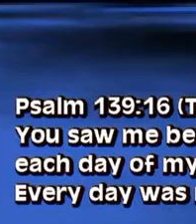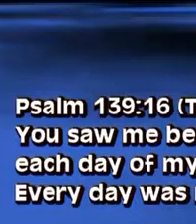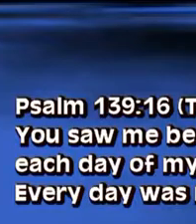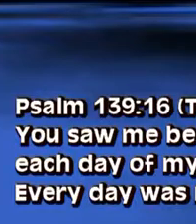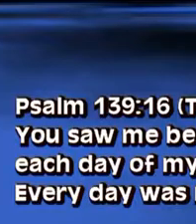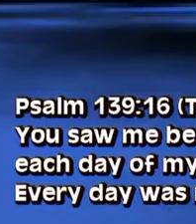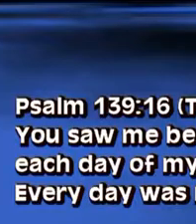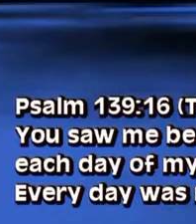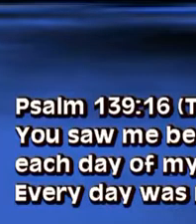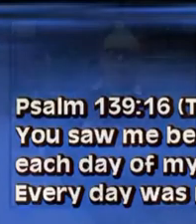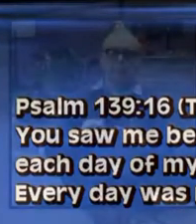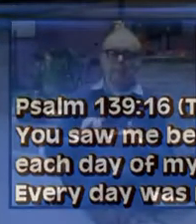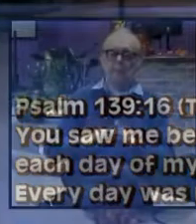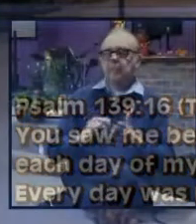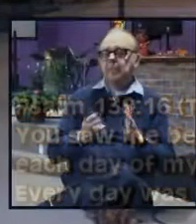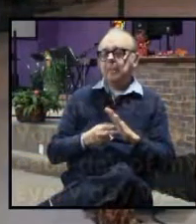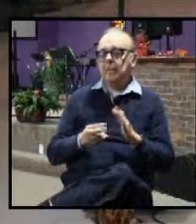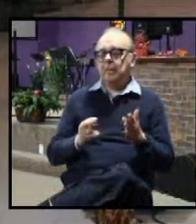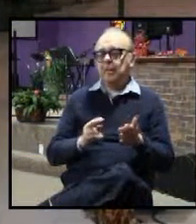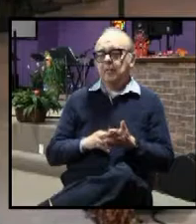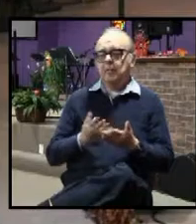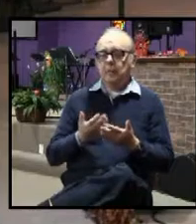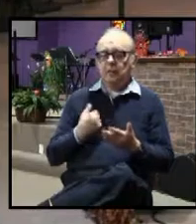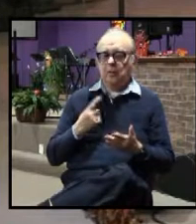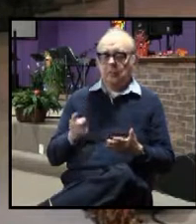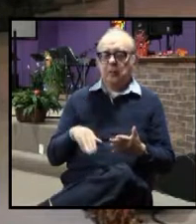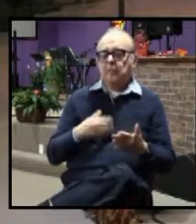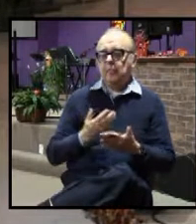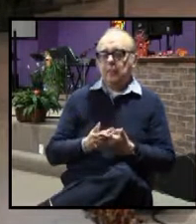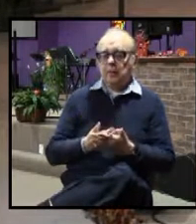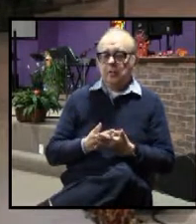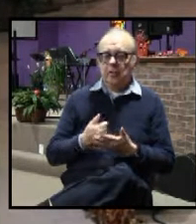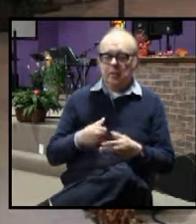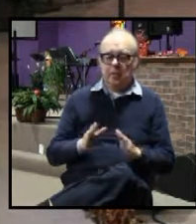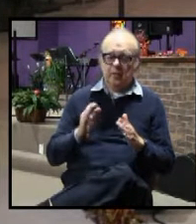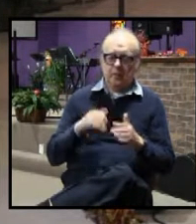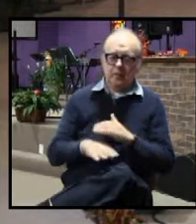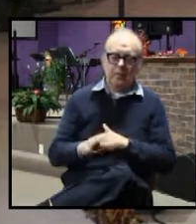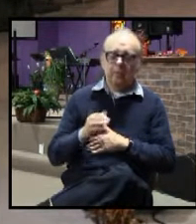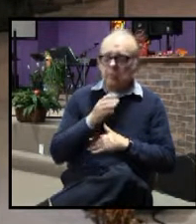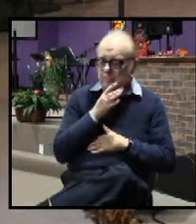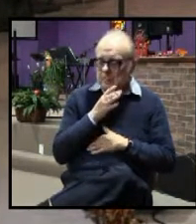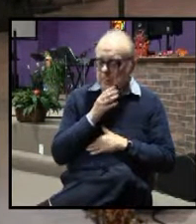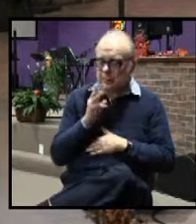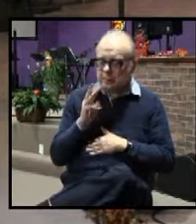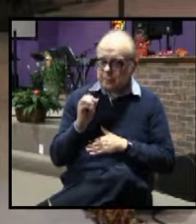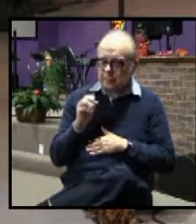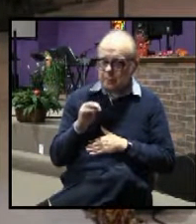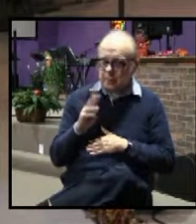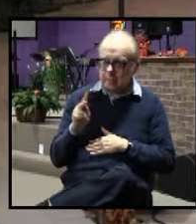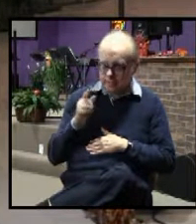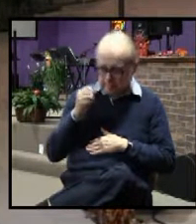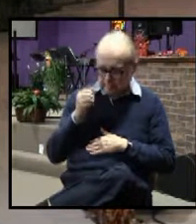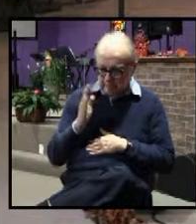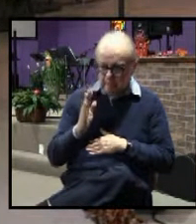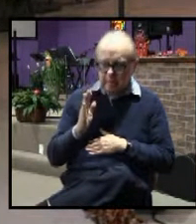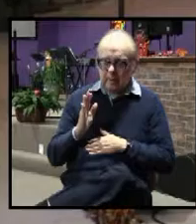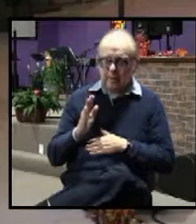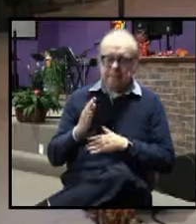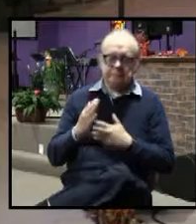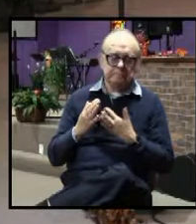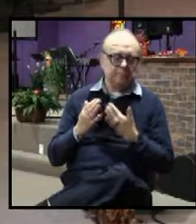life before I began to breathe. That means before you were born, while you were in the mother's womb, he